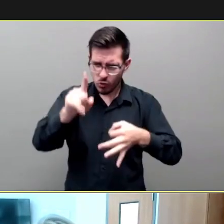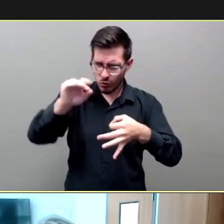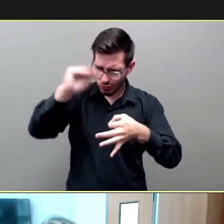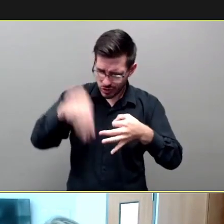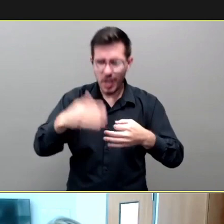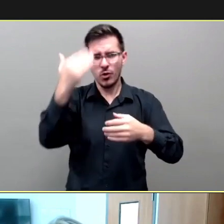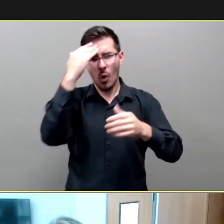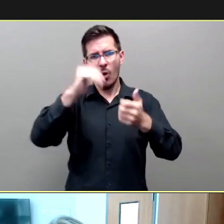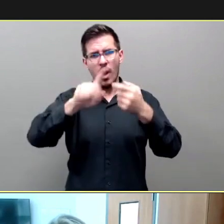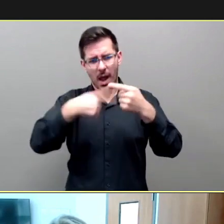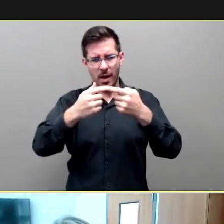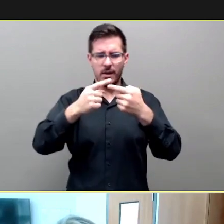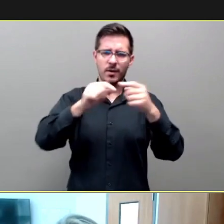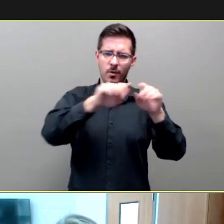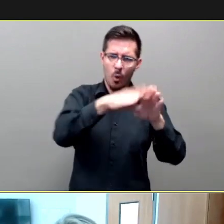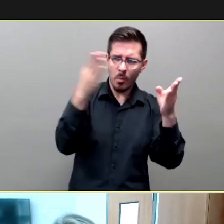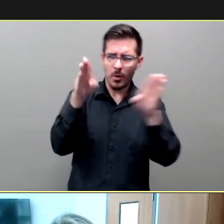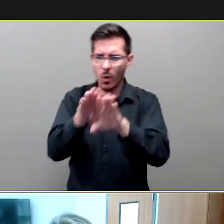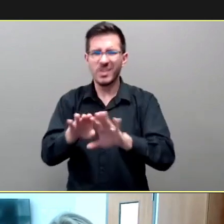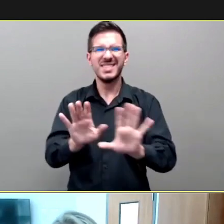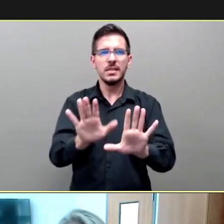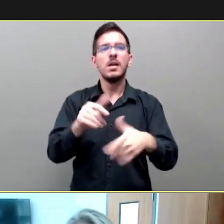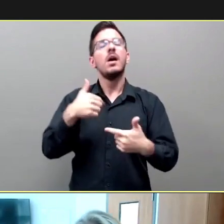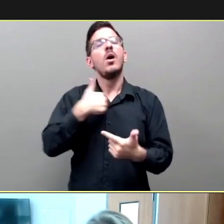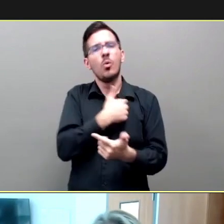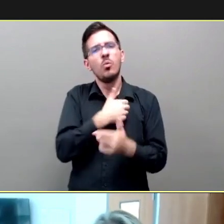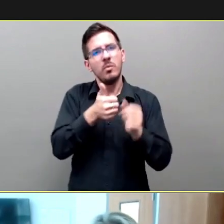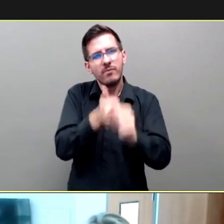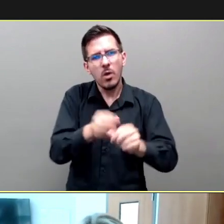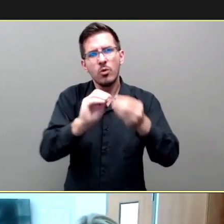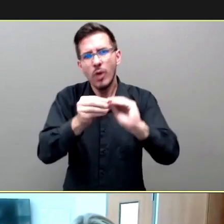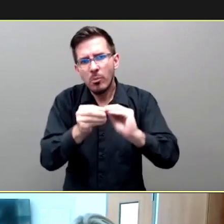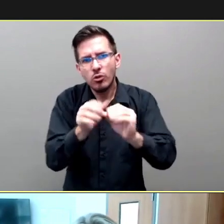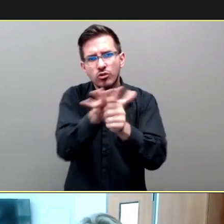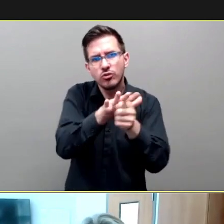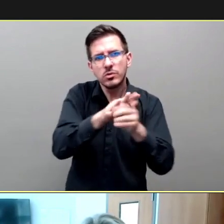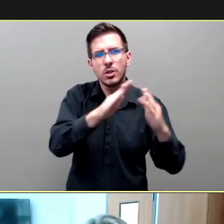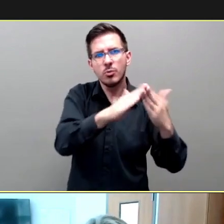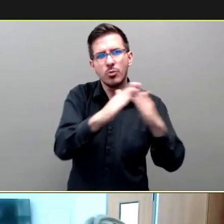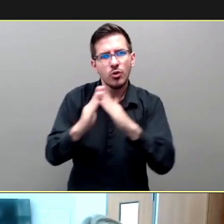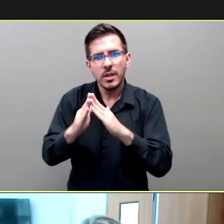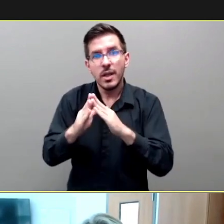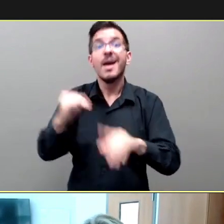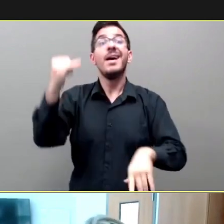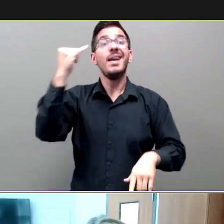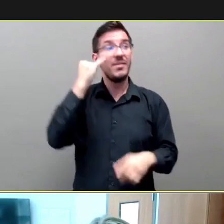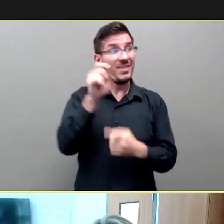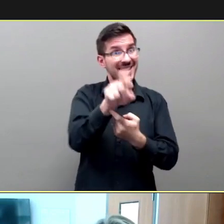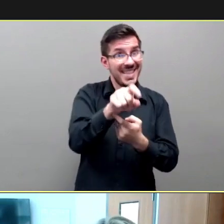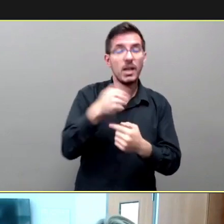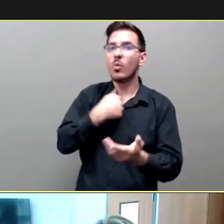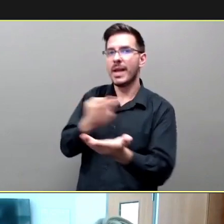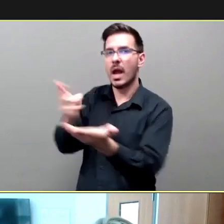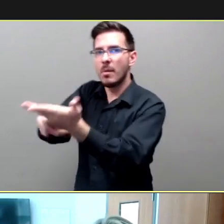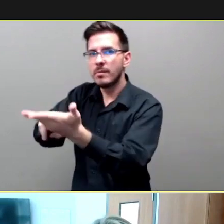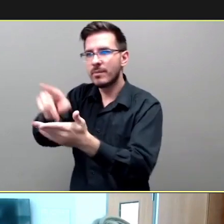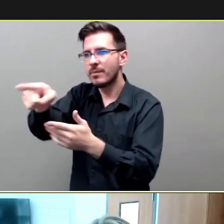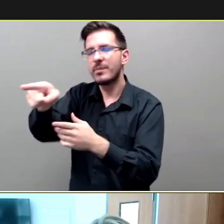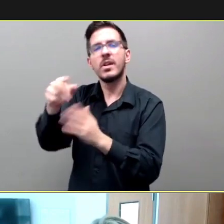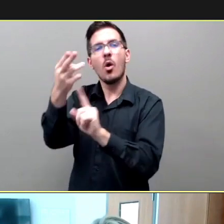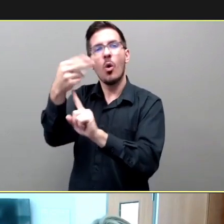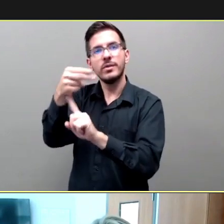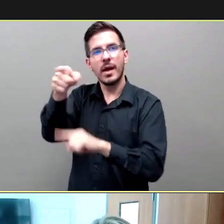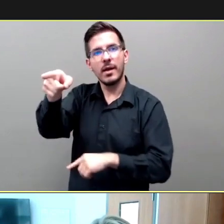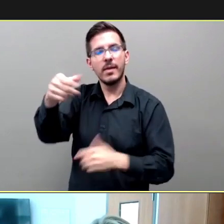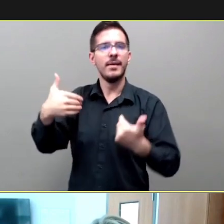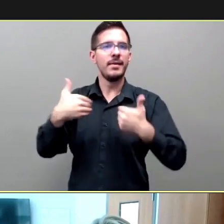who need sheltering, then we will contract with a hotel or reopen a contract that we have with a hotel for those people.